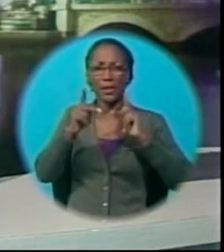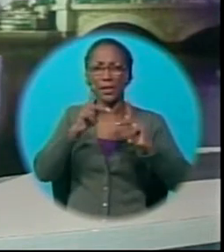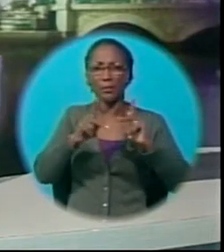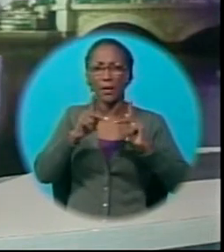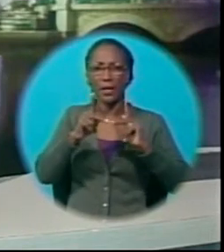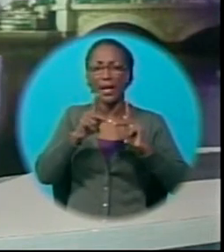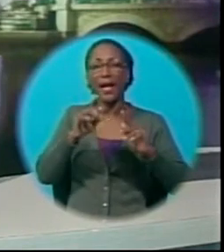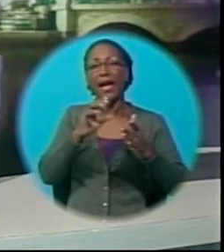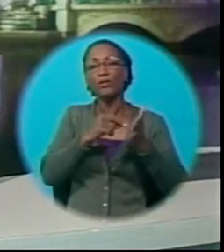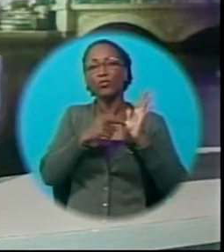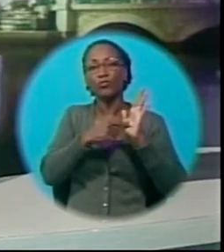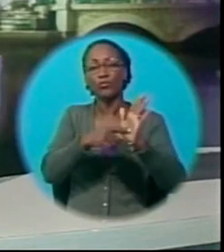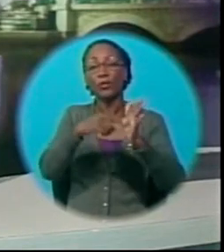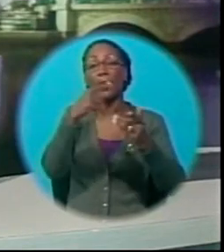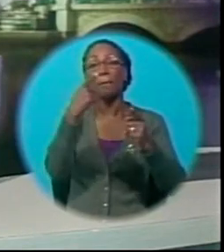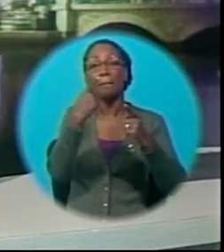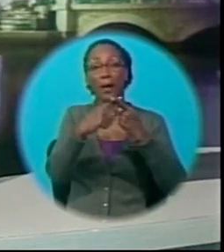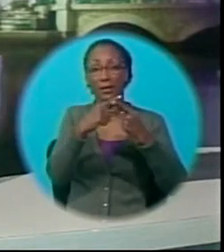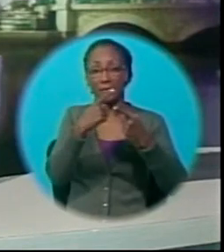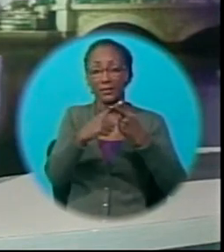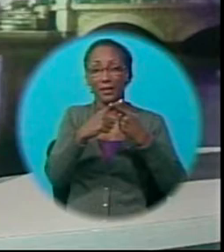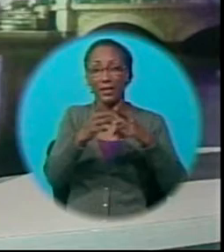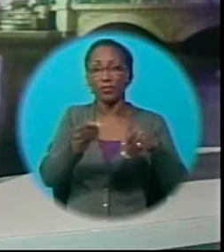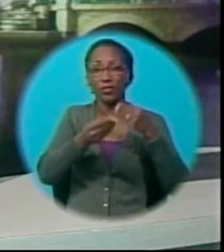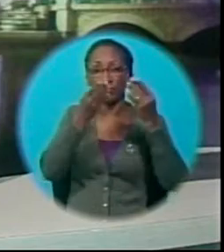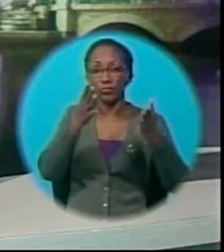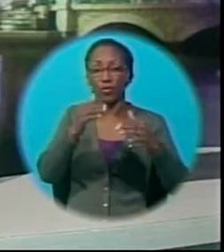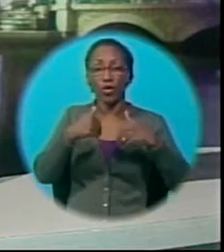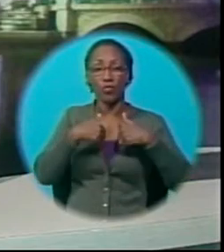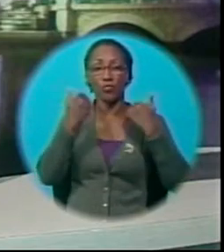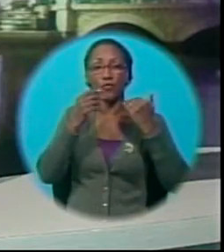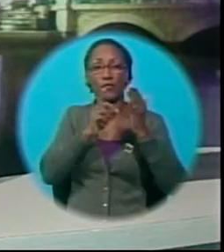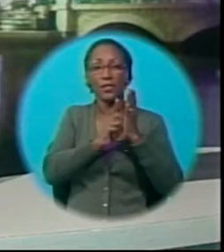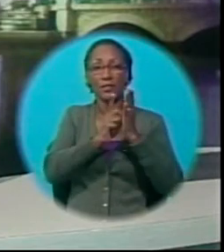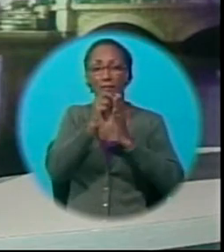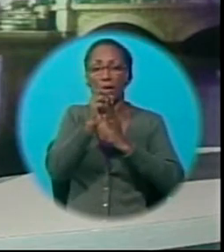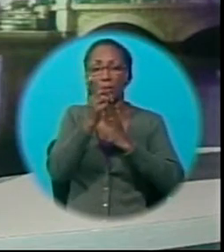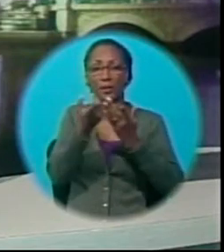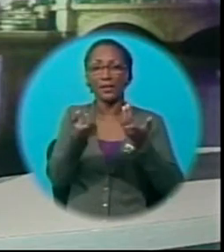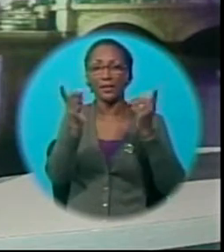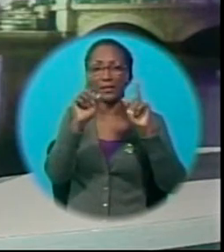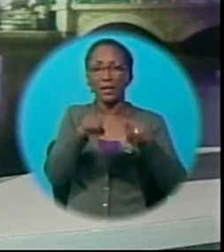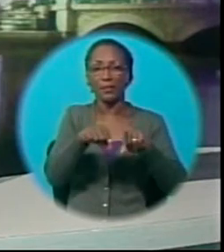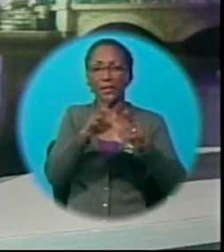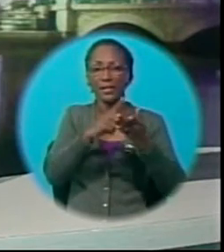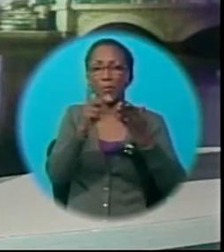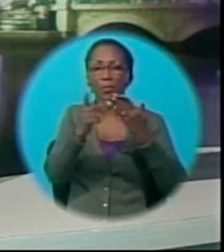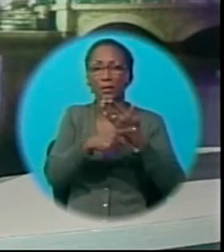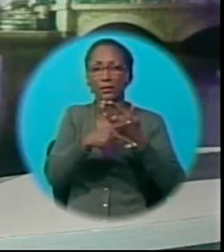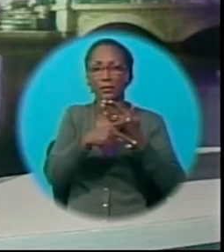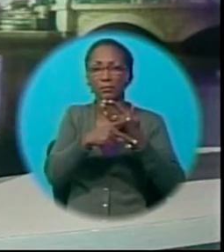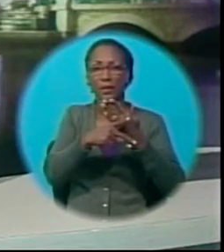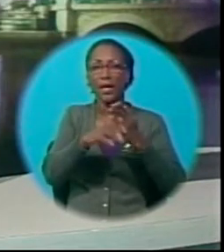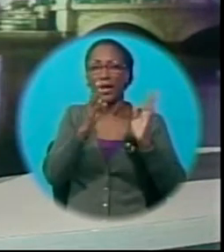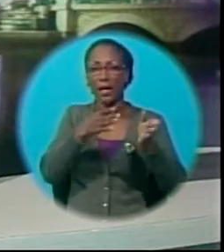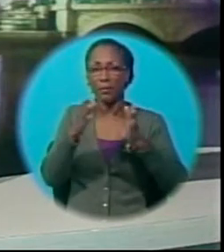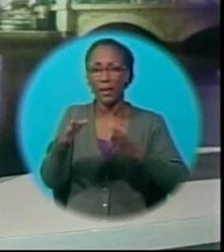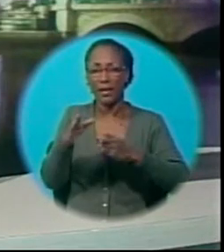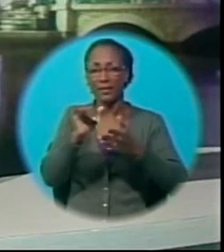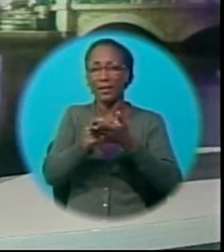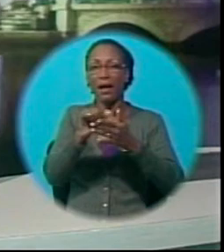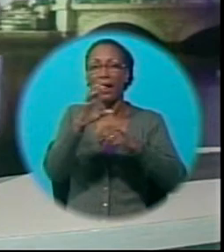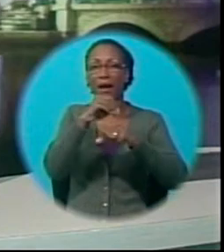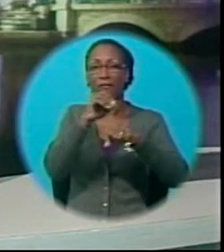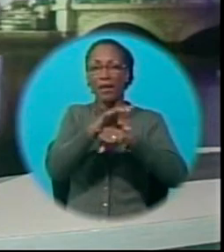youth to national development, and to mainstream youth participation in the policies and programs that affect them. The theme of the